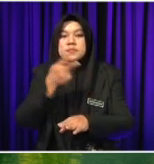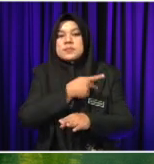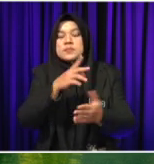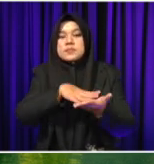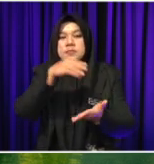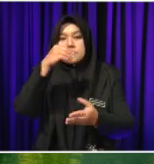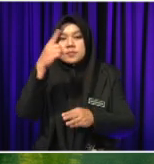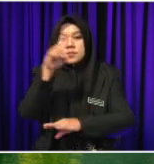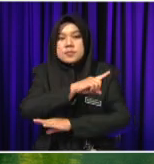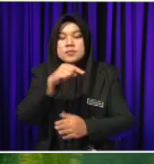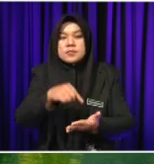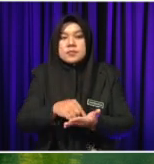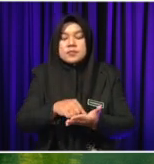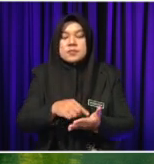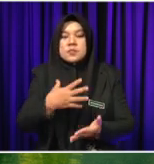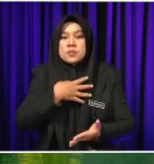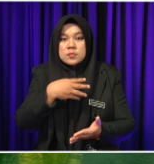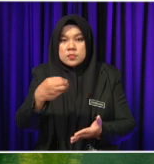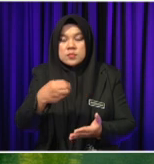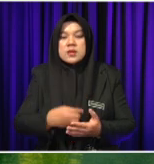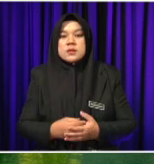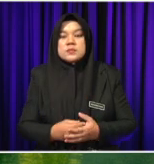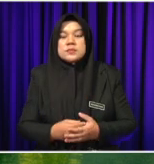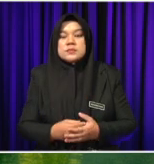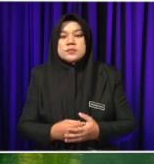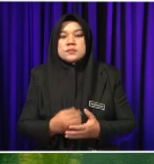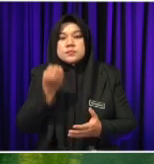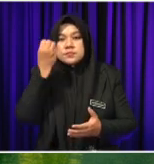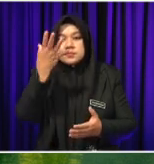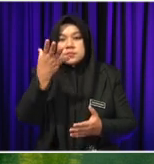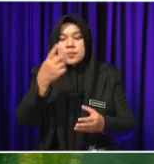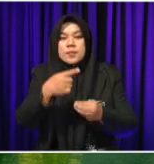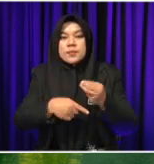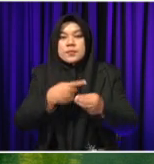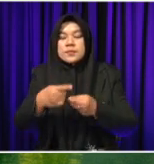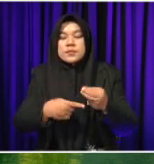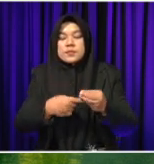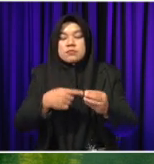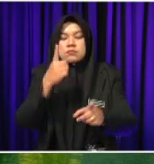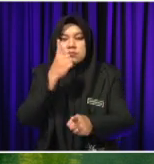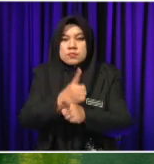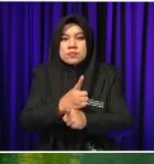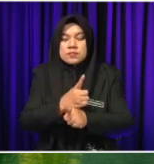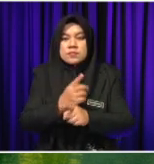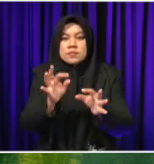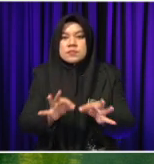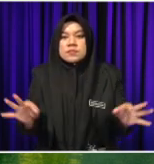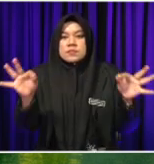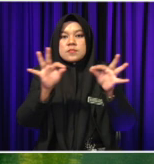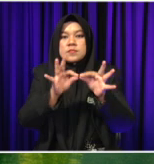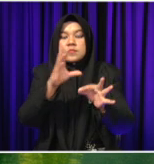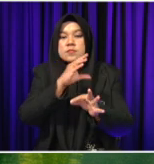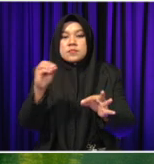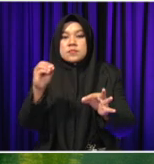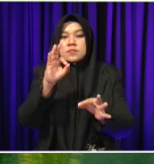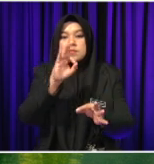first colour, that is white. Now, white basically, it tells you about true story and facts. The